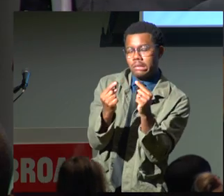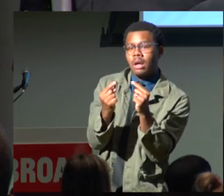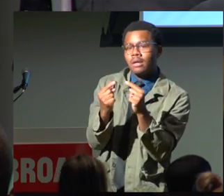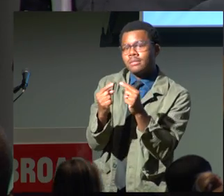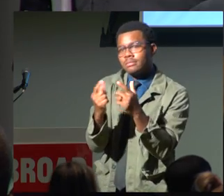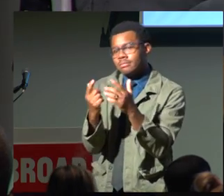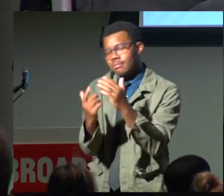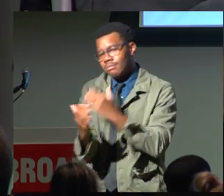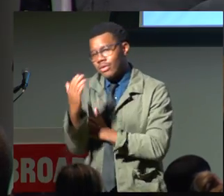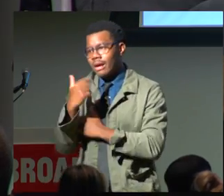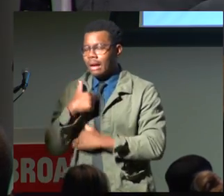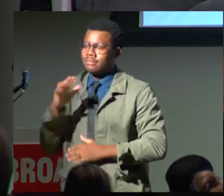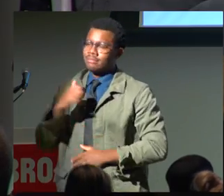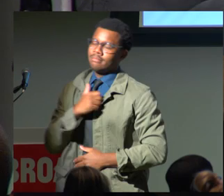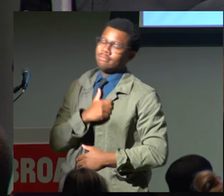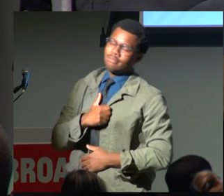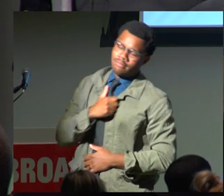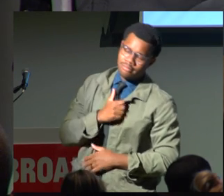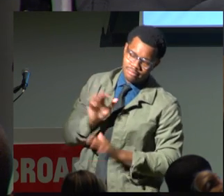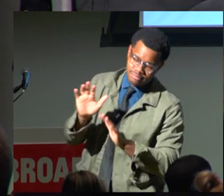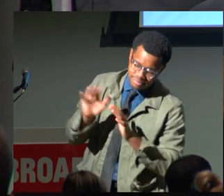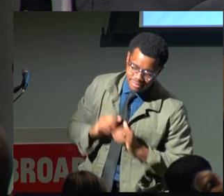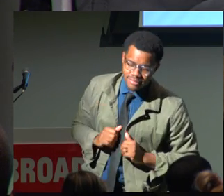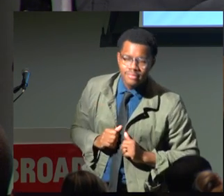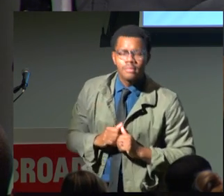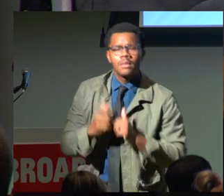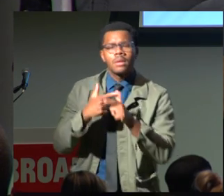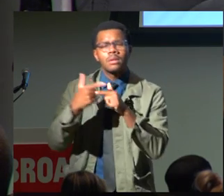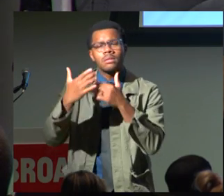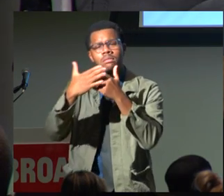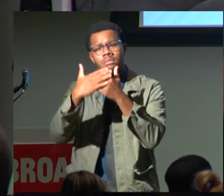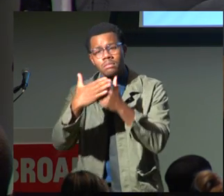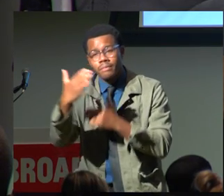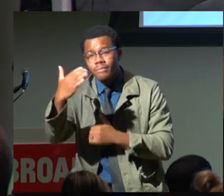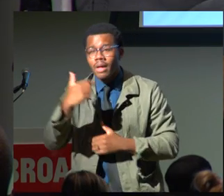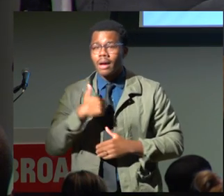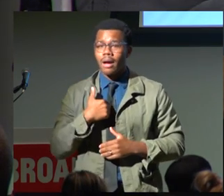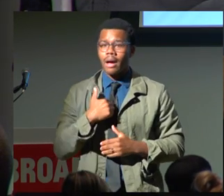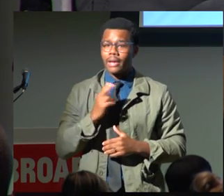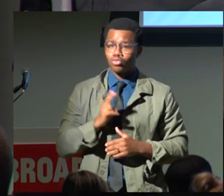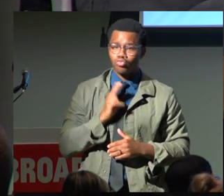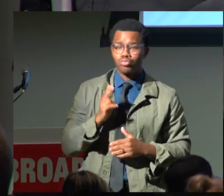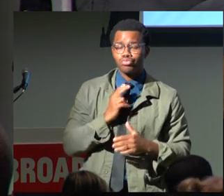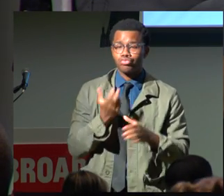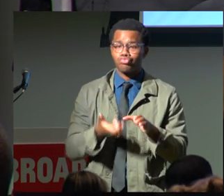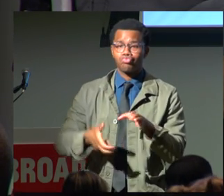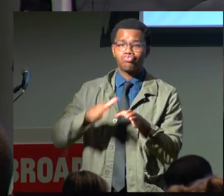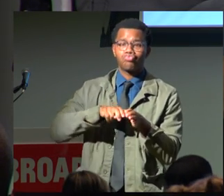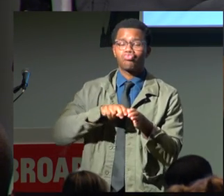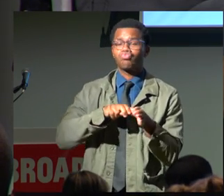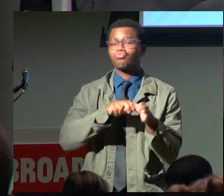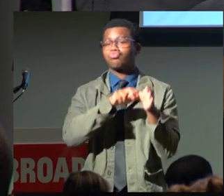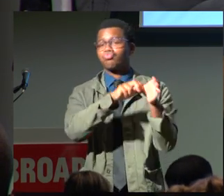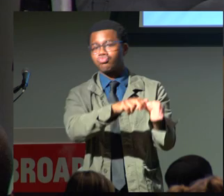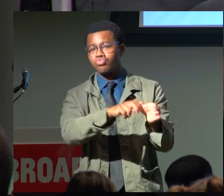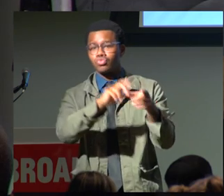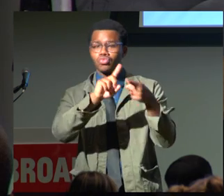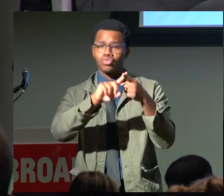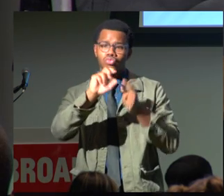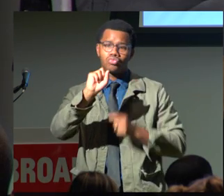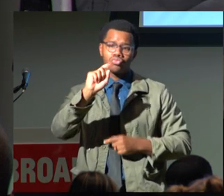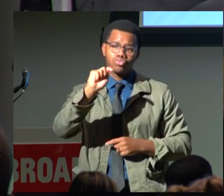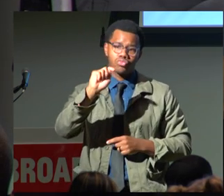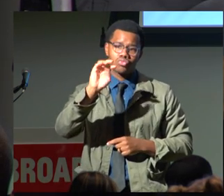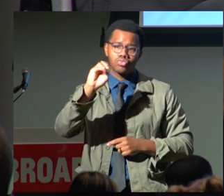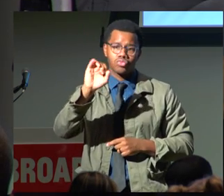And then, from that point, I would, jump in the Uber, head to St. Mark's, and